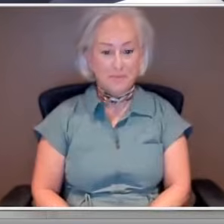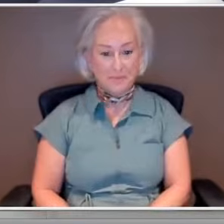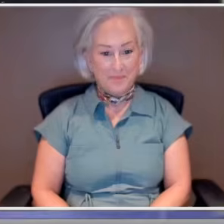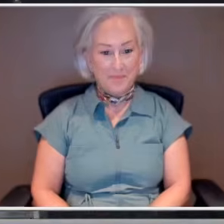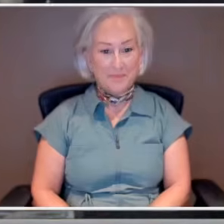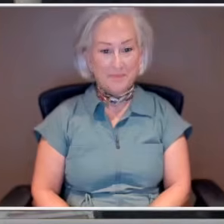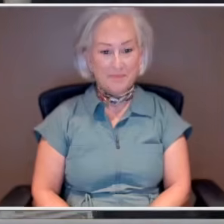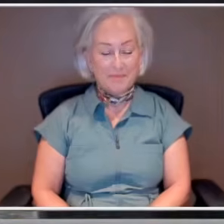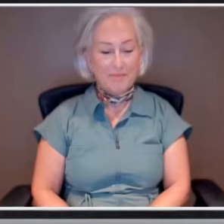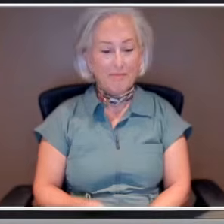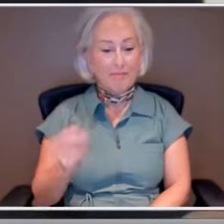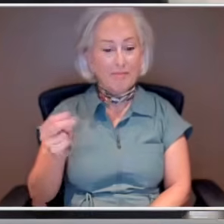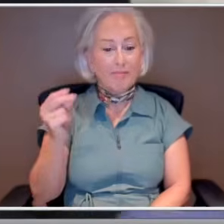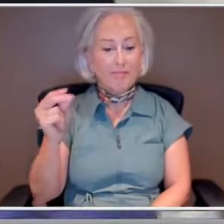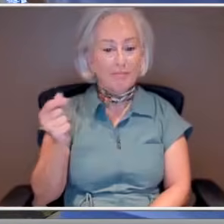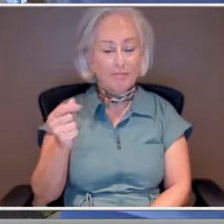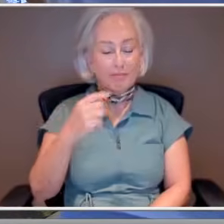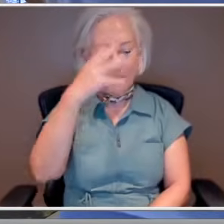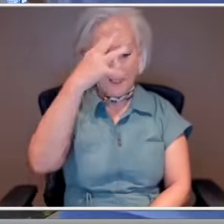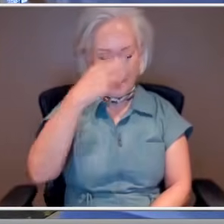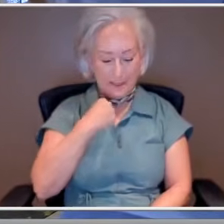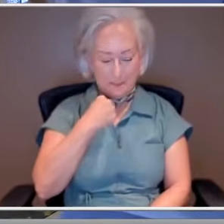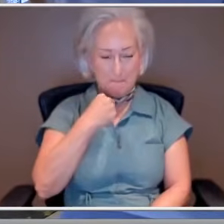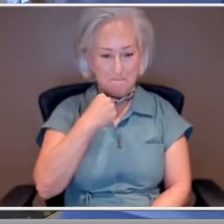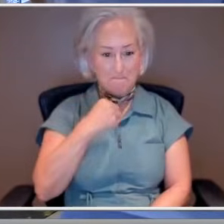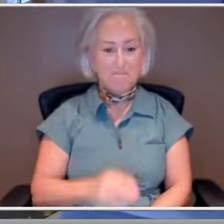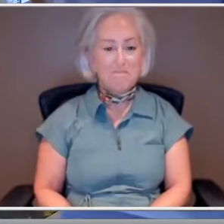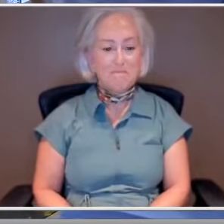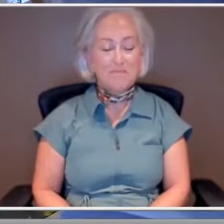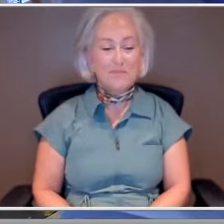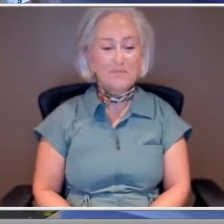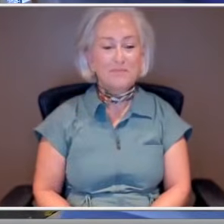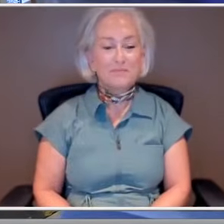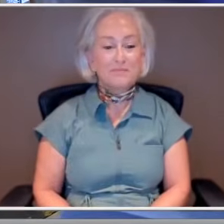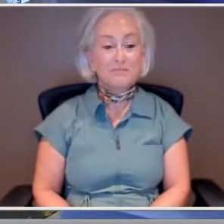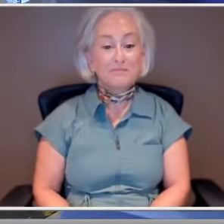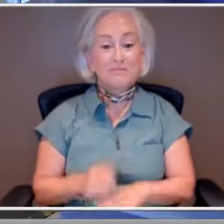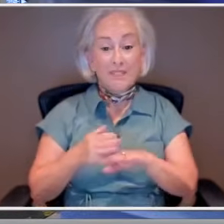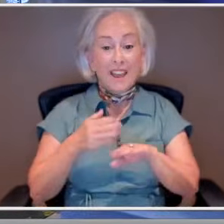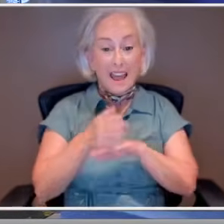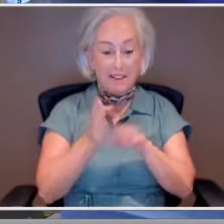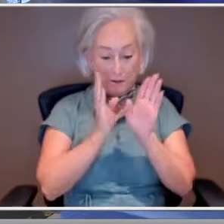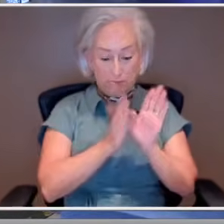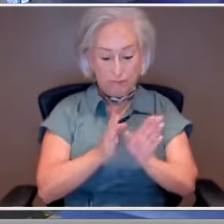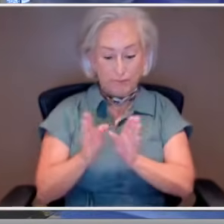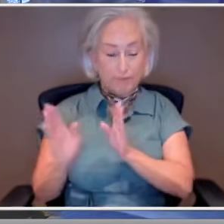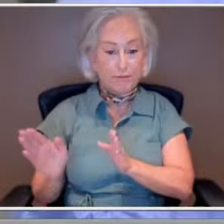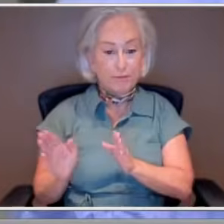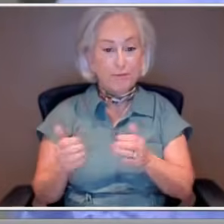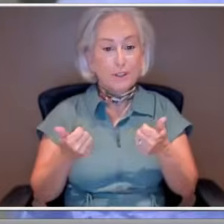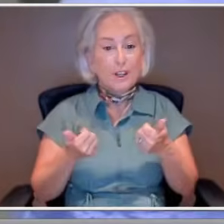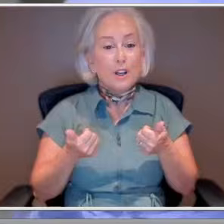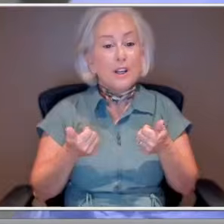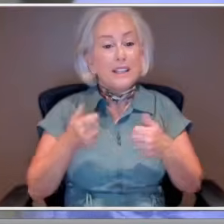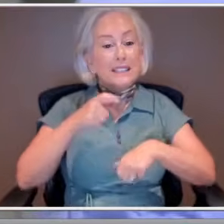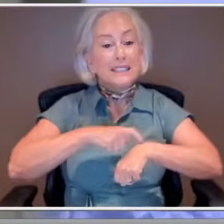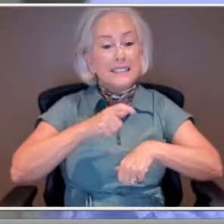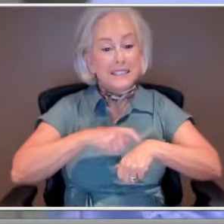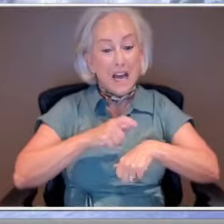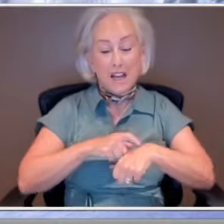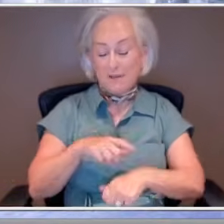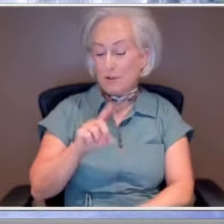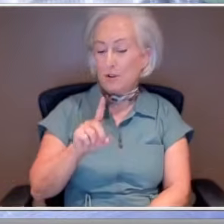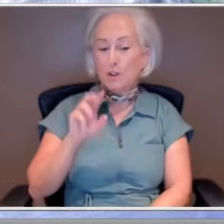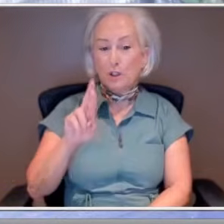Within seconds, he's sedated and asleep. After some prepping, it's time for his interventional cardiologist, Dr. J.D.